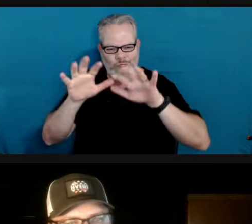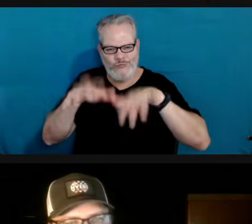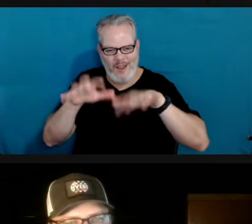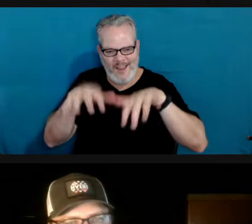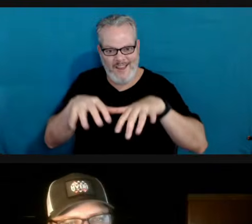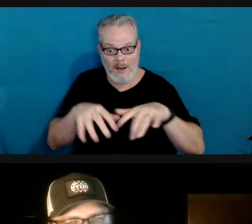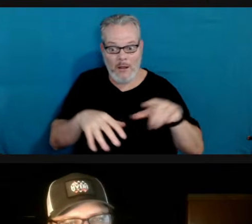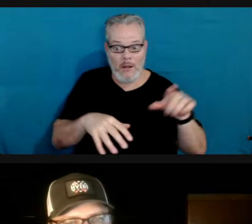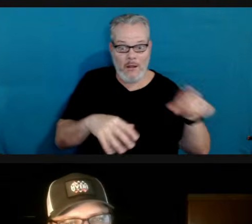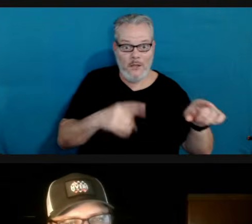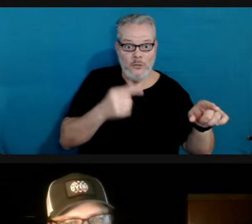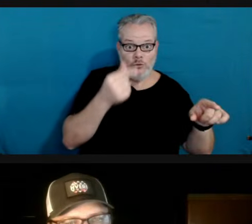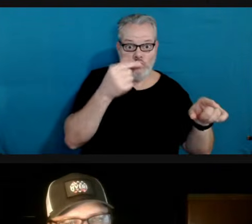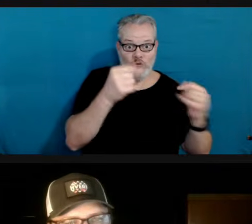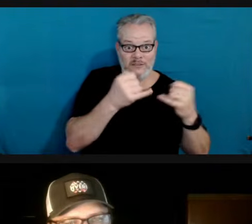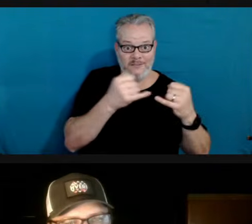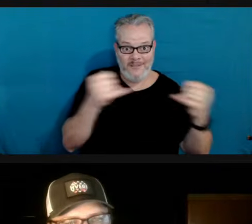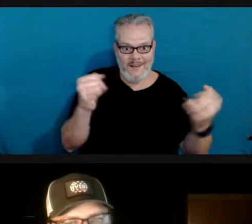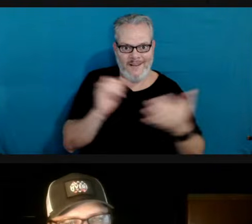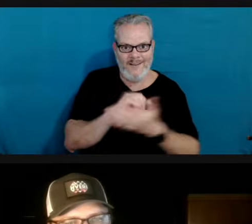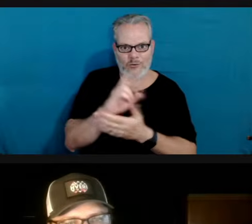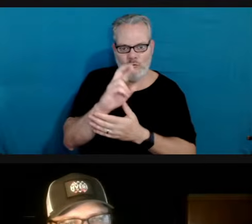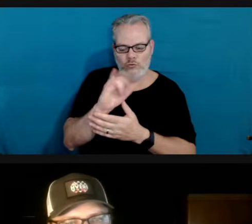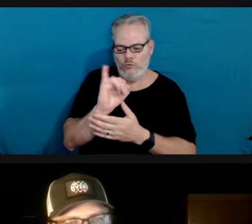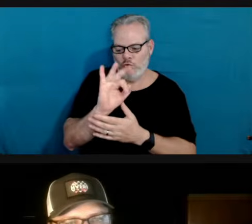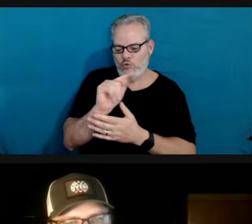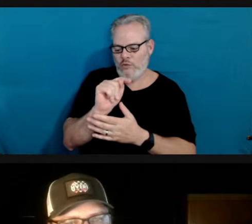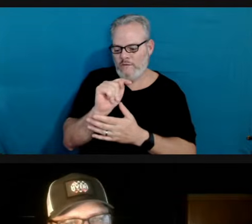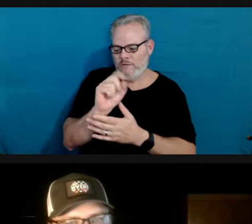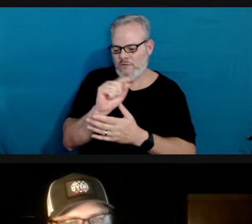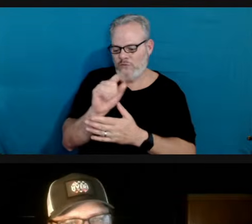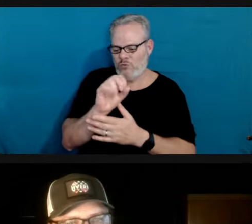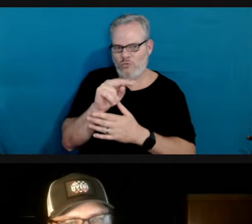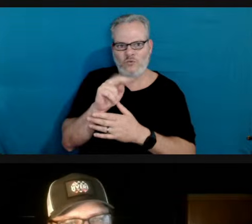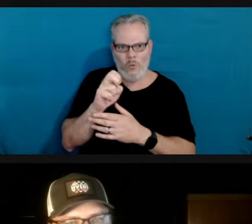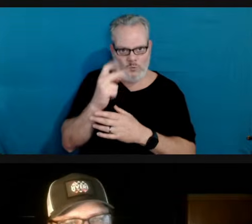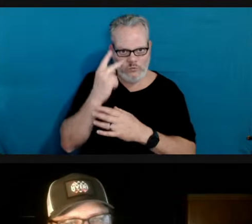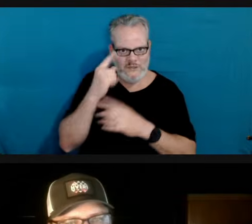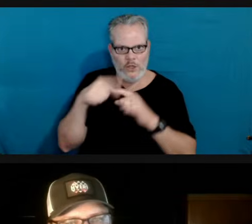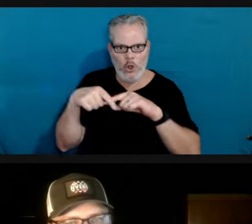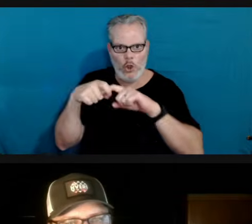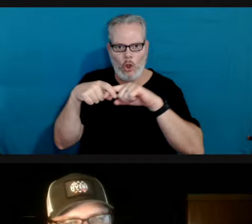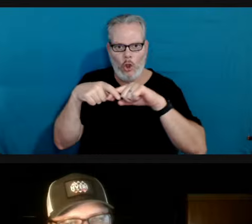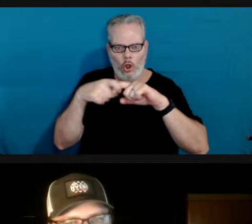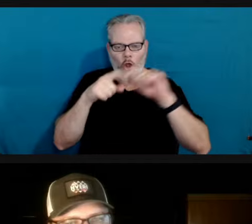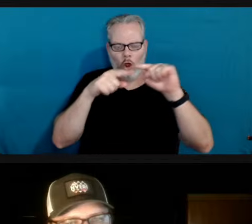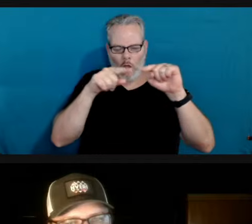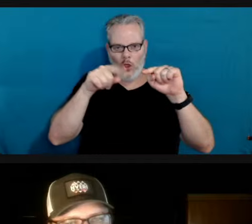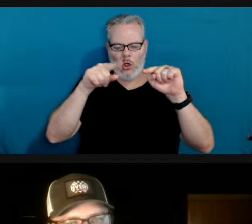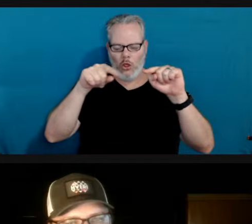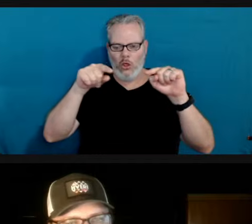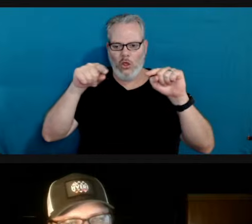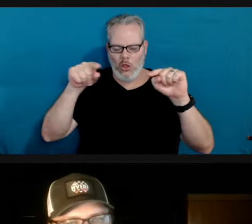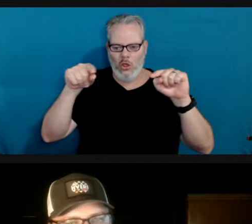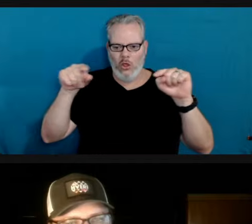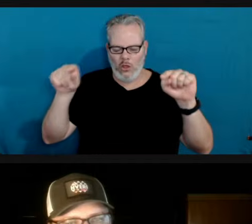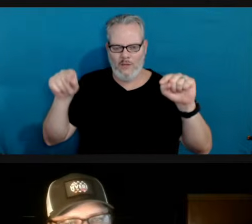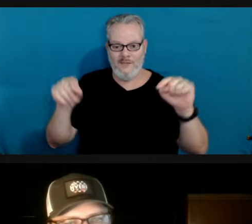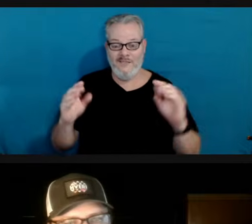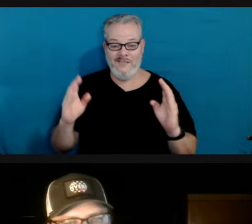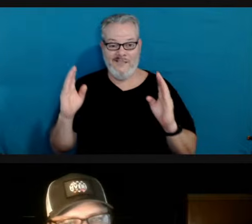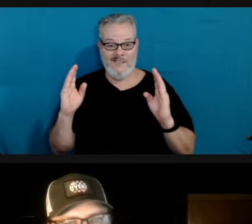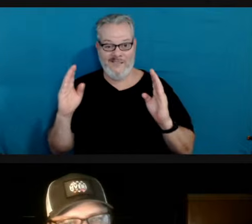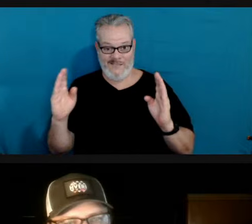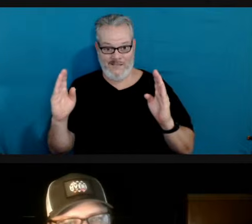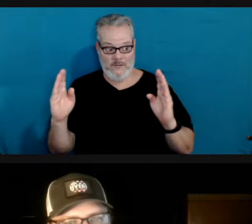well in the opposite direction in that case. Zooming out to the 3-month time frame, you can see that little blip is just